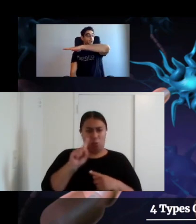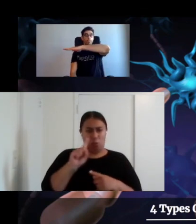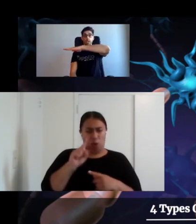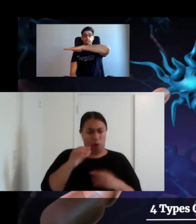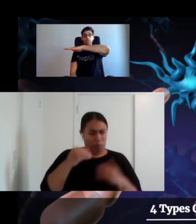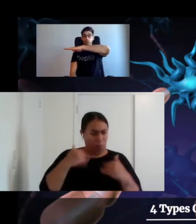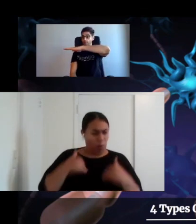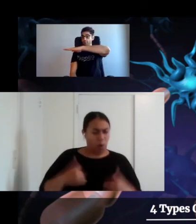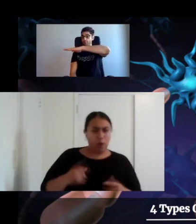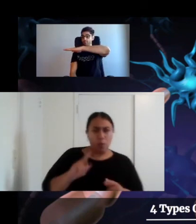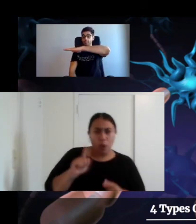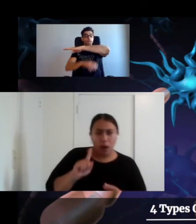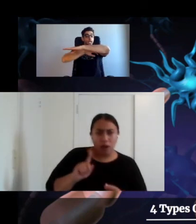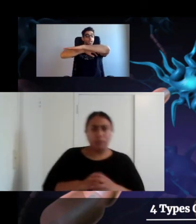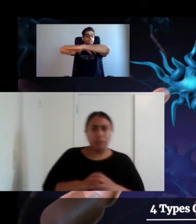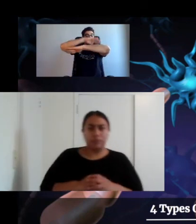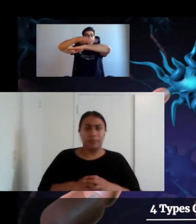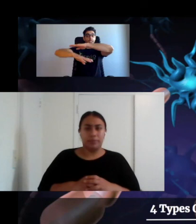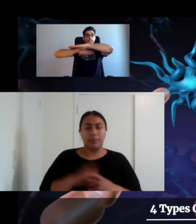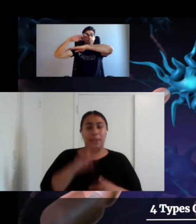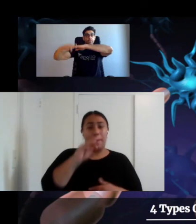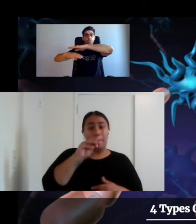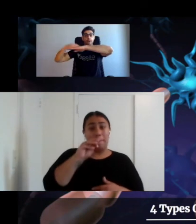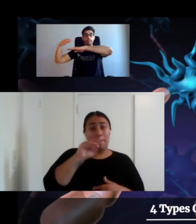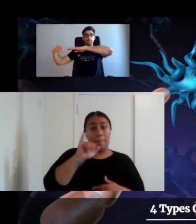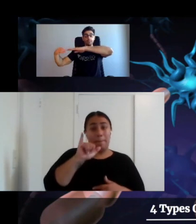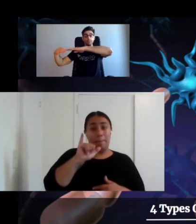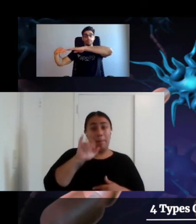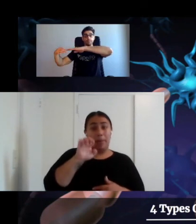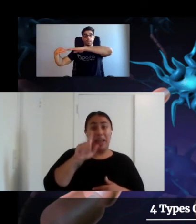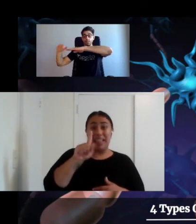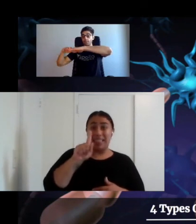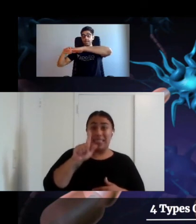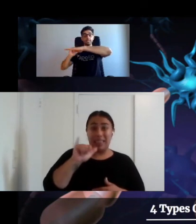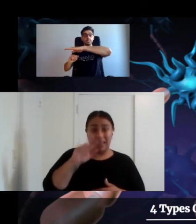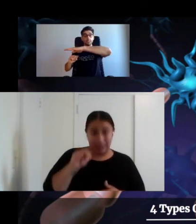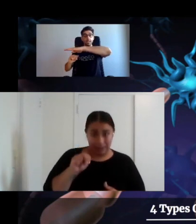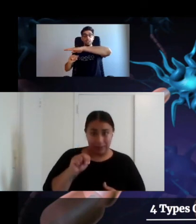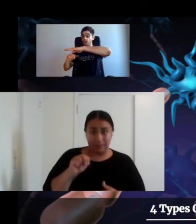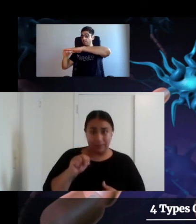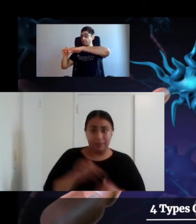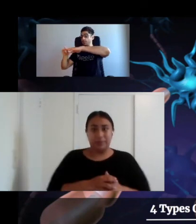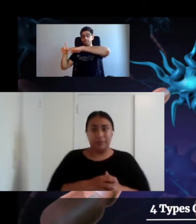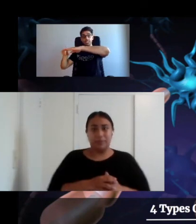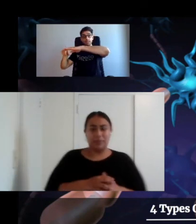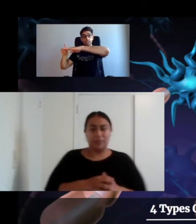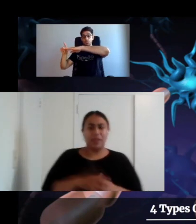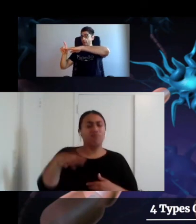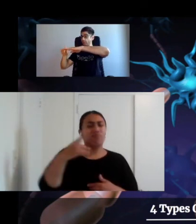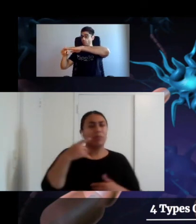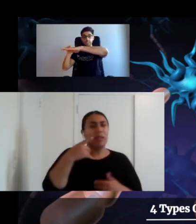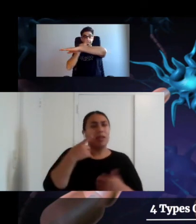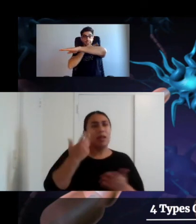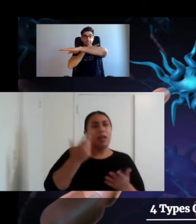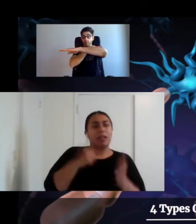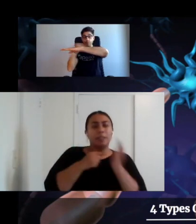my arm is a nerve and it is completely covered with myelin, the myelin's main job is to allow stimulus to travel